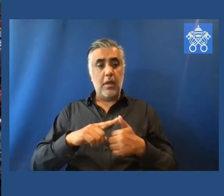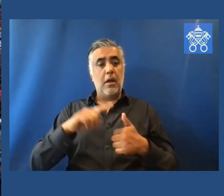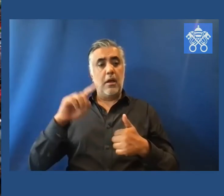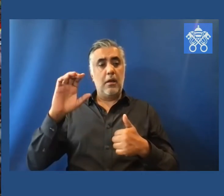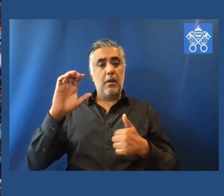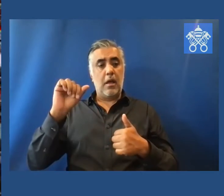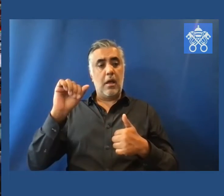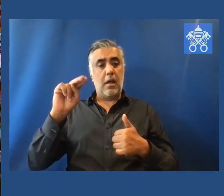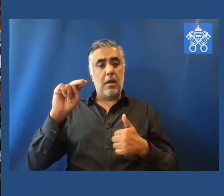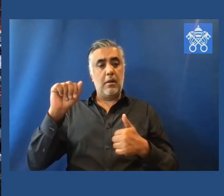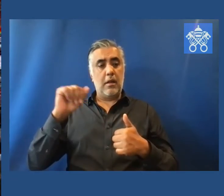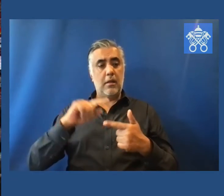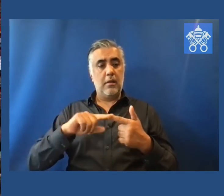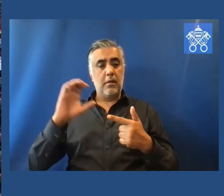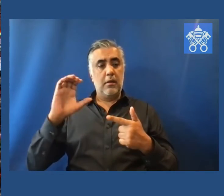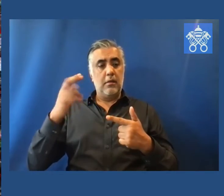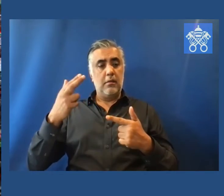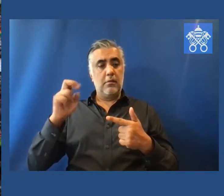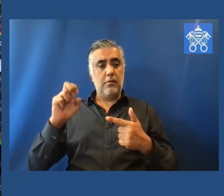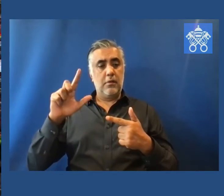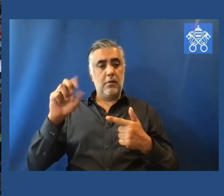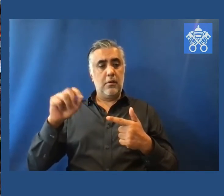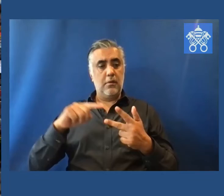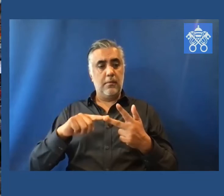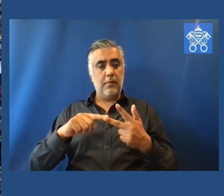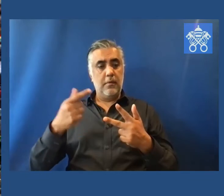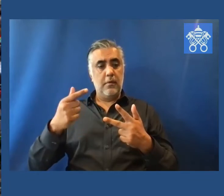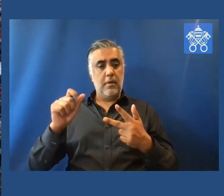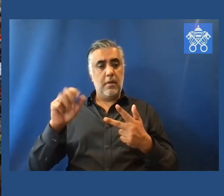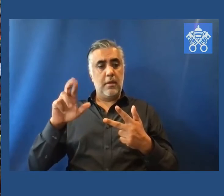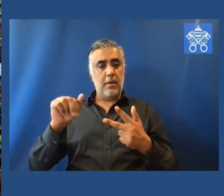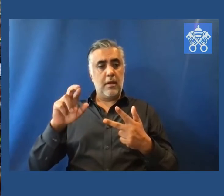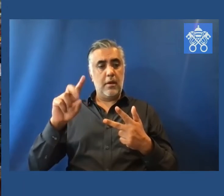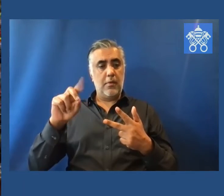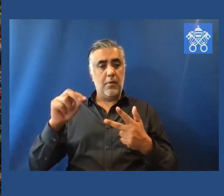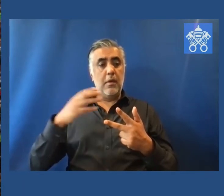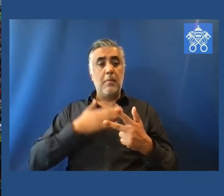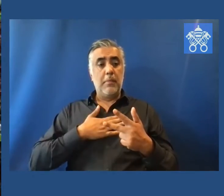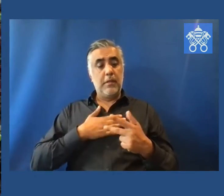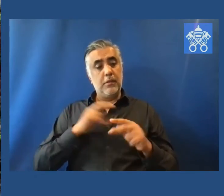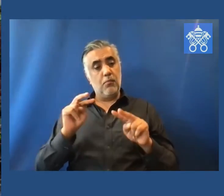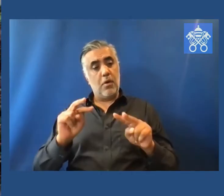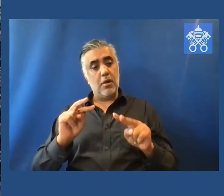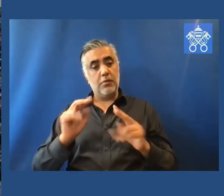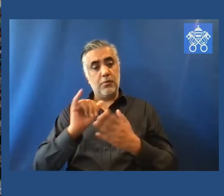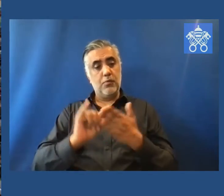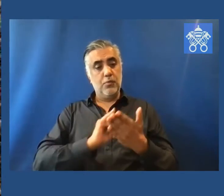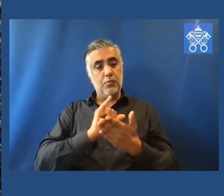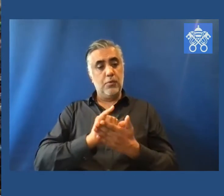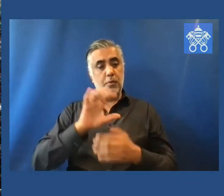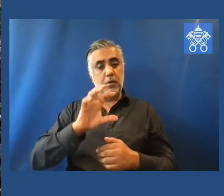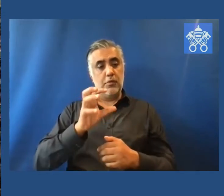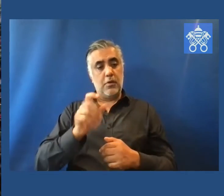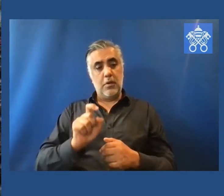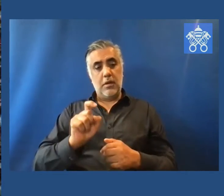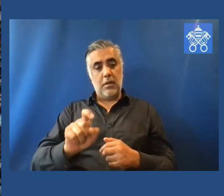the Noonday Angelus. Please visit our Vatican News web portal, Facebook, Instagram, Twitter, and YouTube accounts for coverage of today's